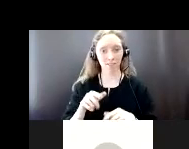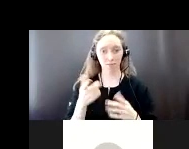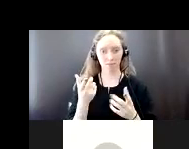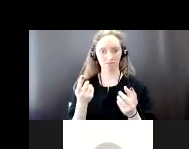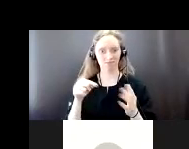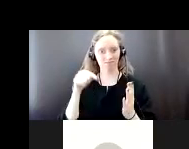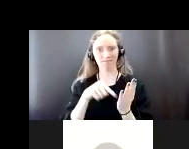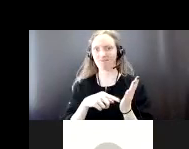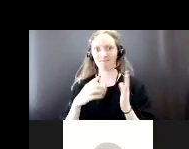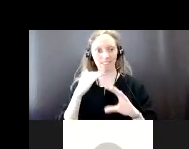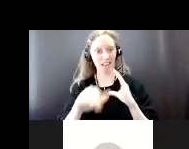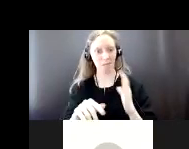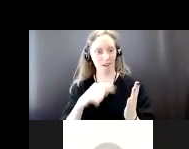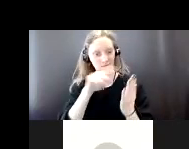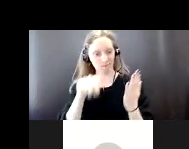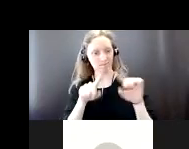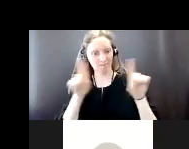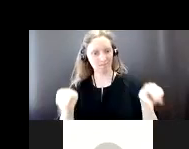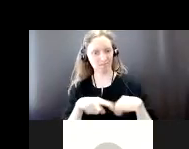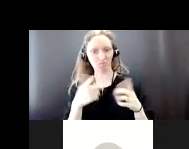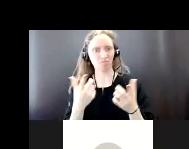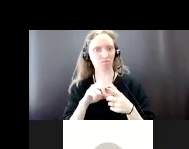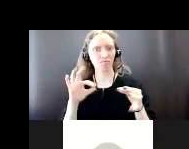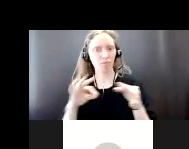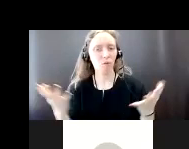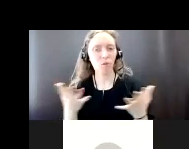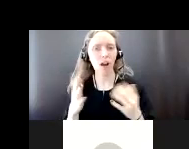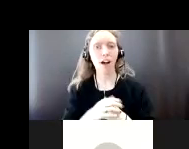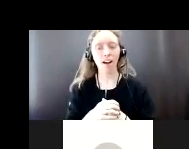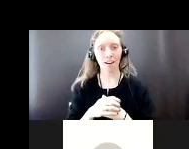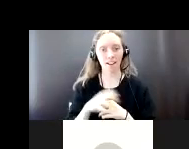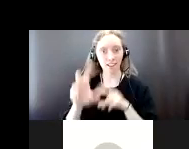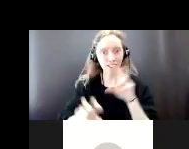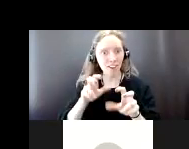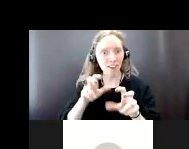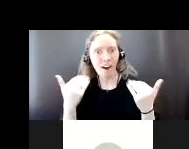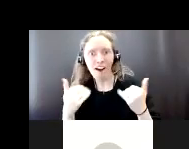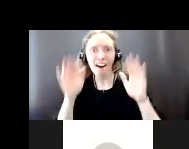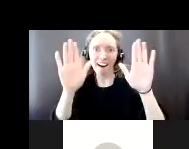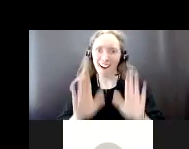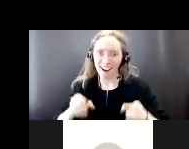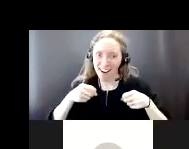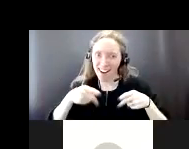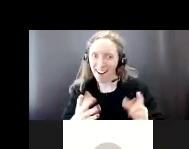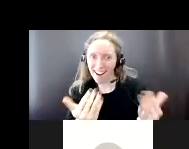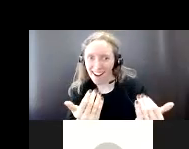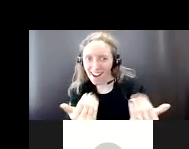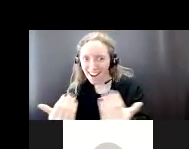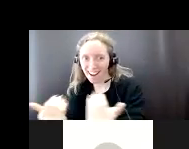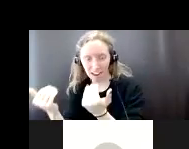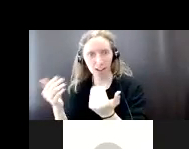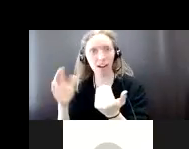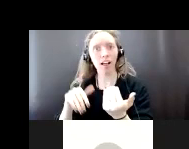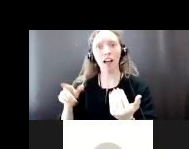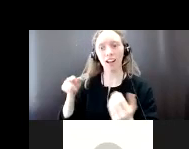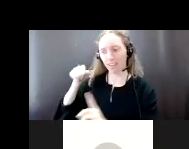what these fraudsters do is they really buy worthless stock, or they already own these worthless stocks. And then they put out